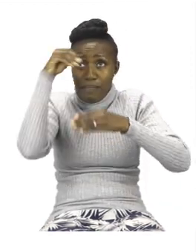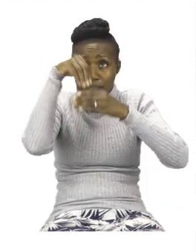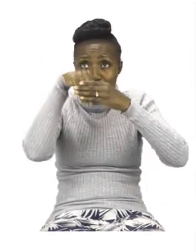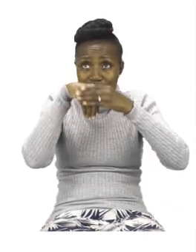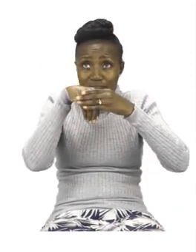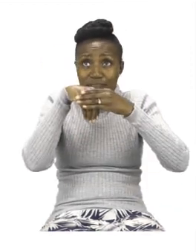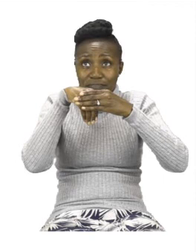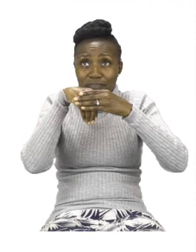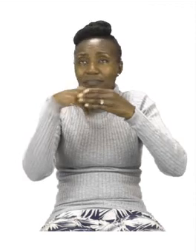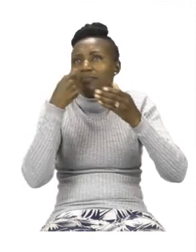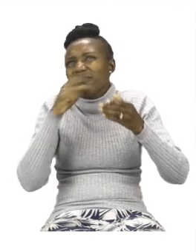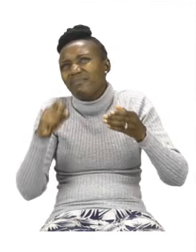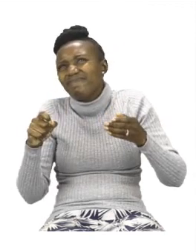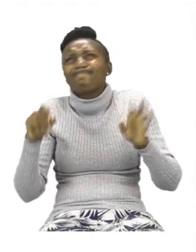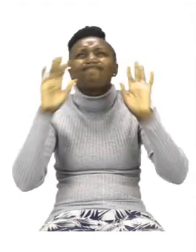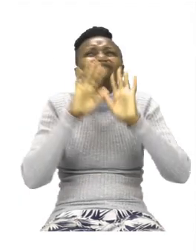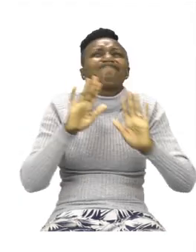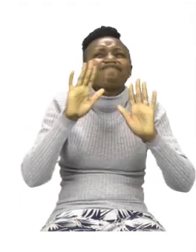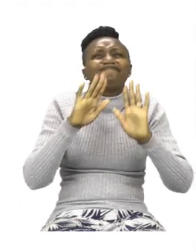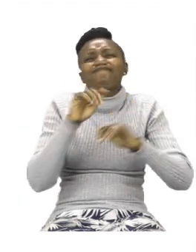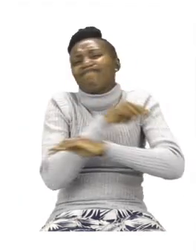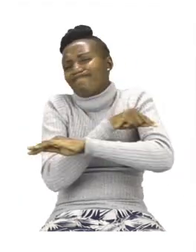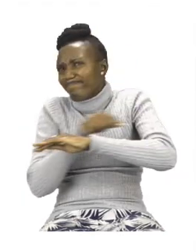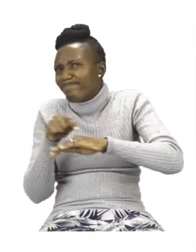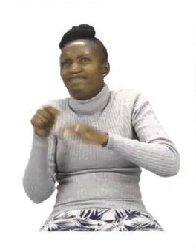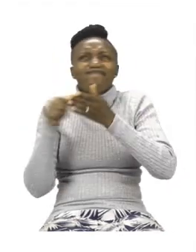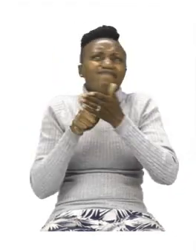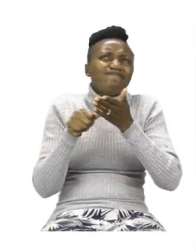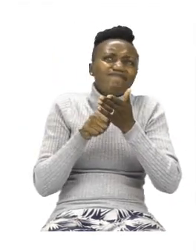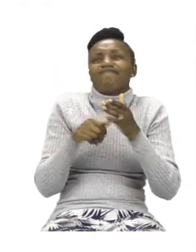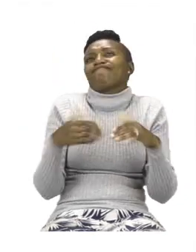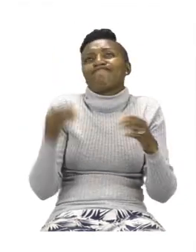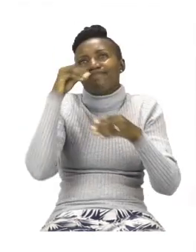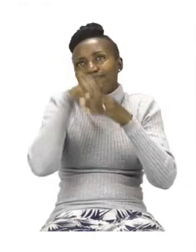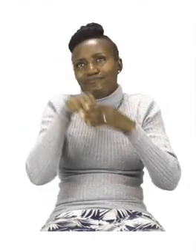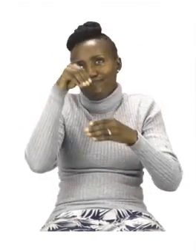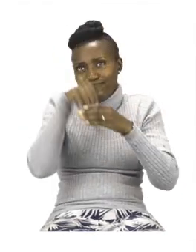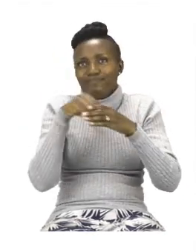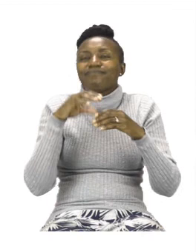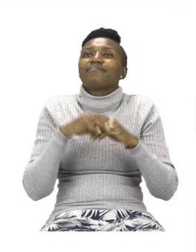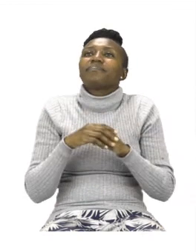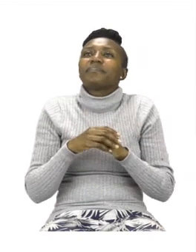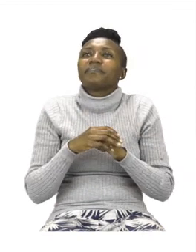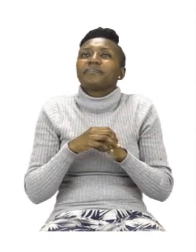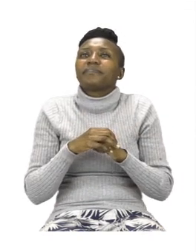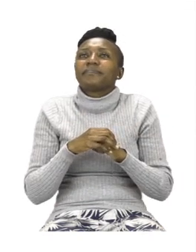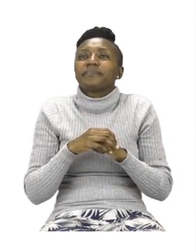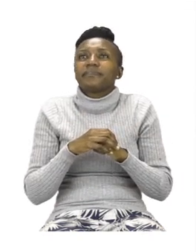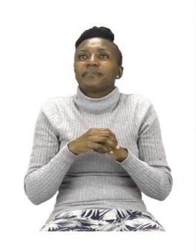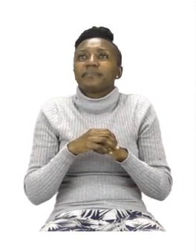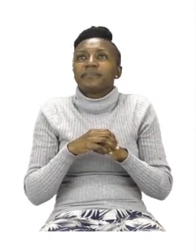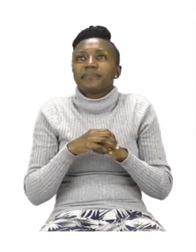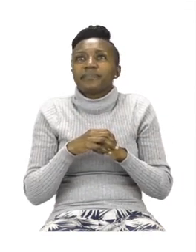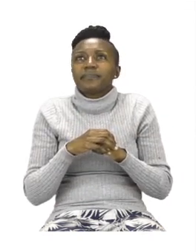is important because that's where all these things live. A pencil, your colors, a sharpener,